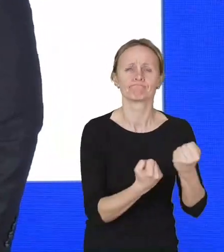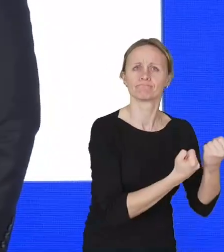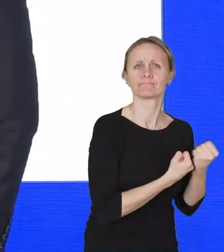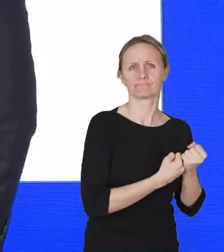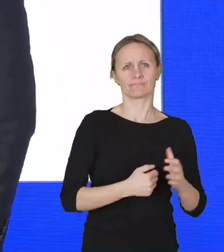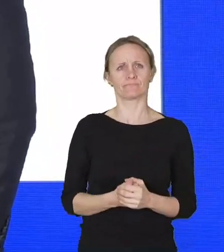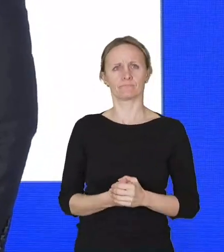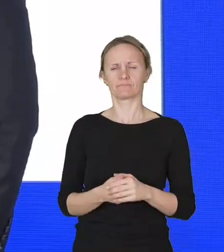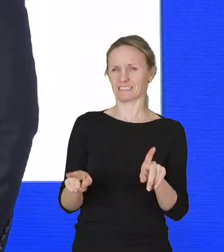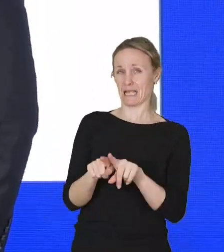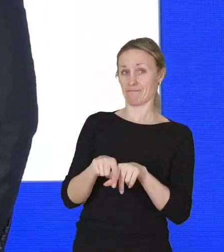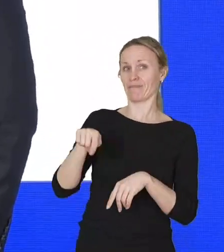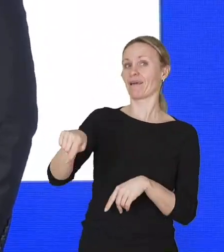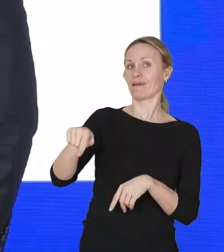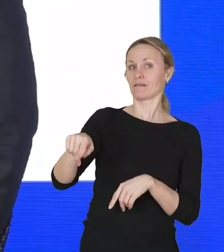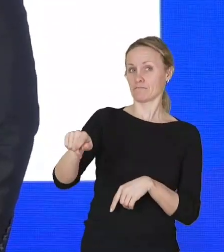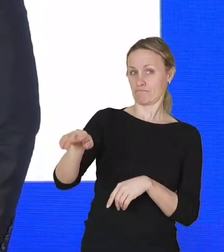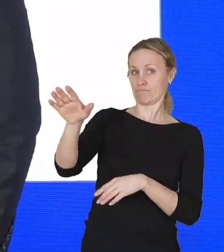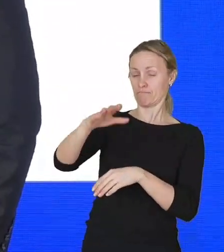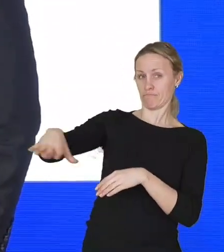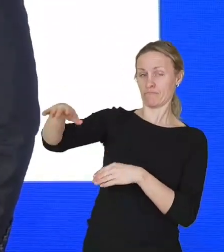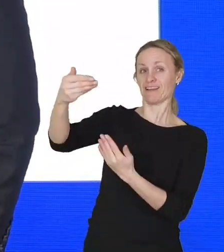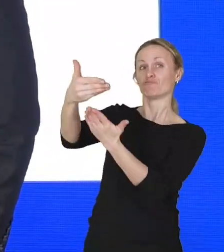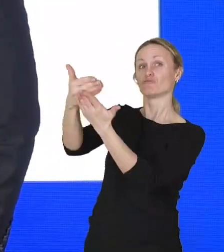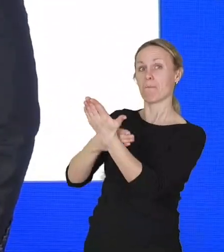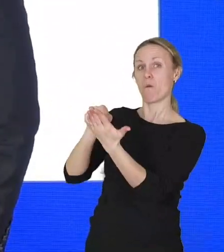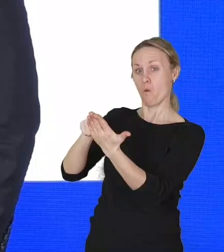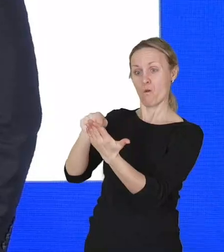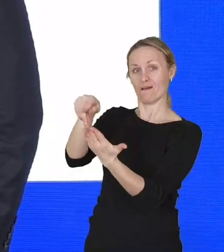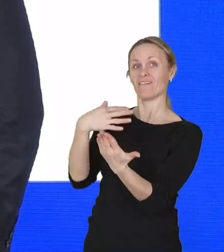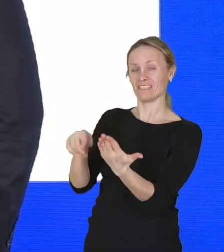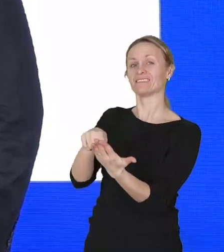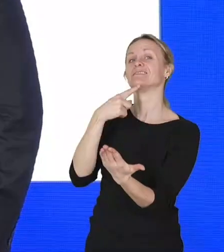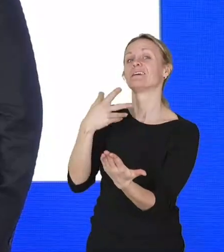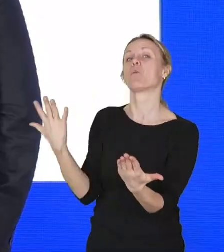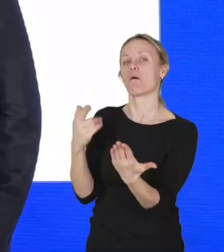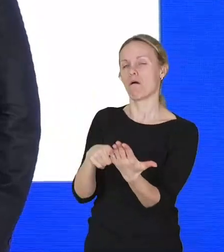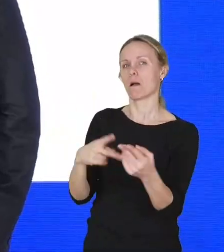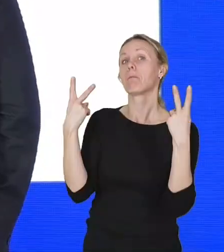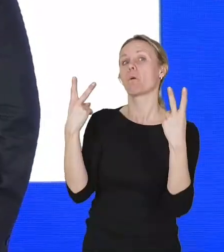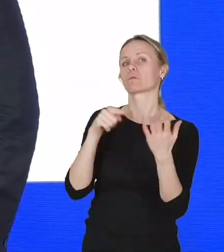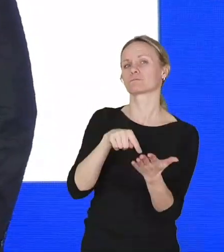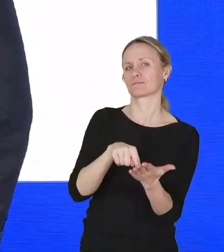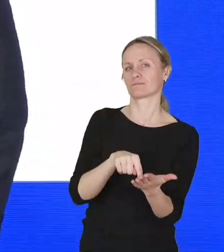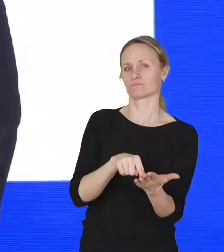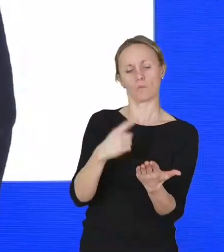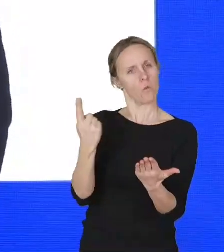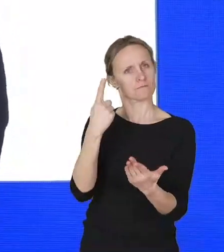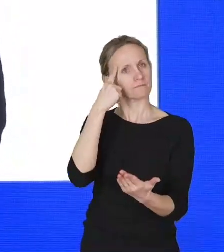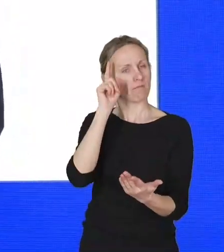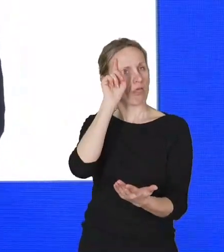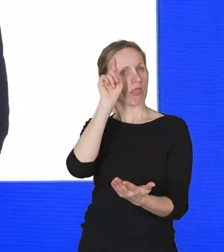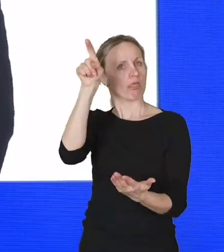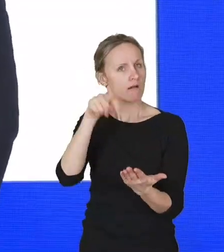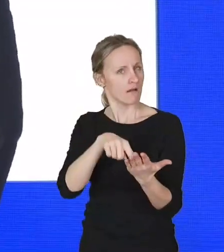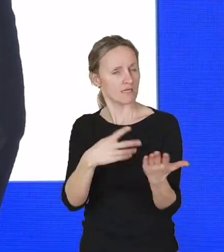that innovation is the key for productivity increases. We also need to become more, well, we need to